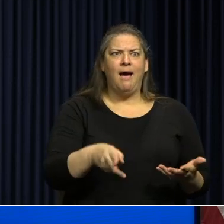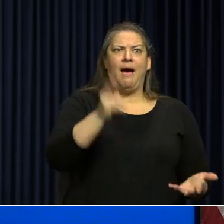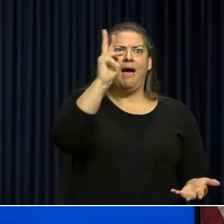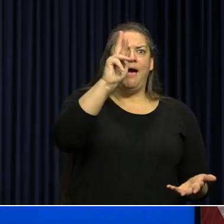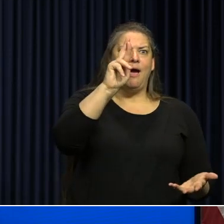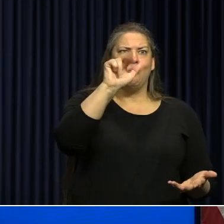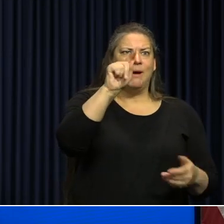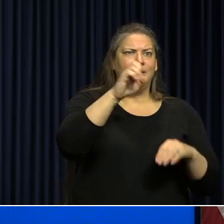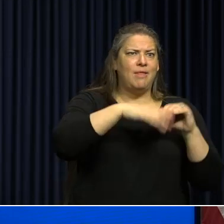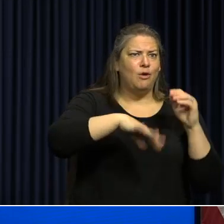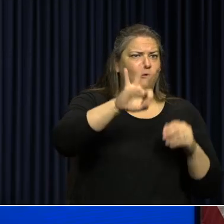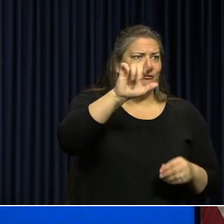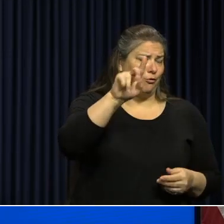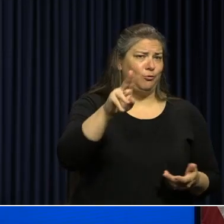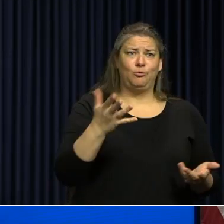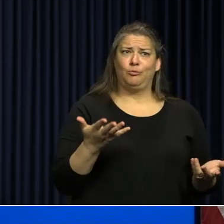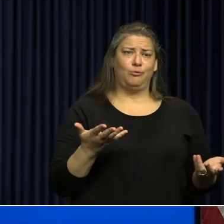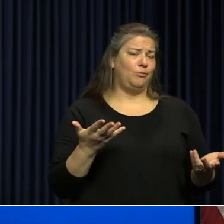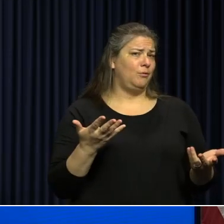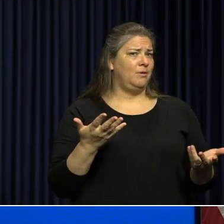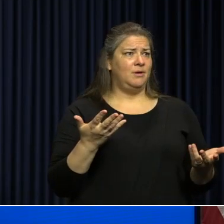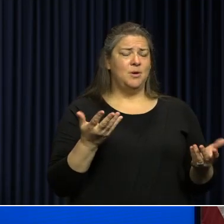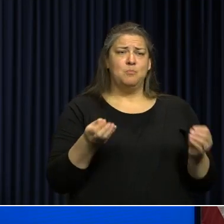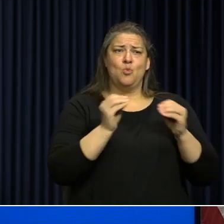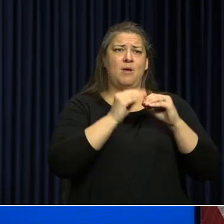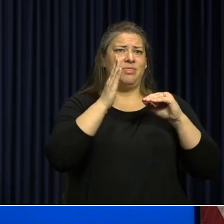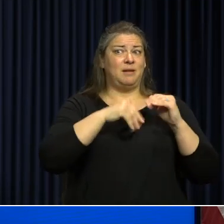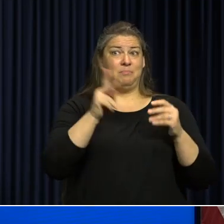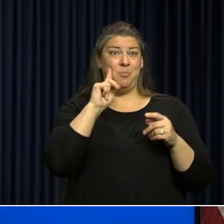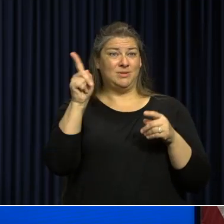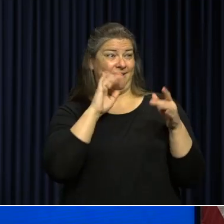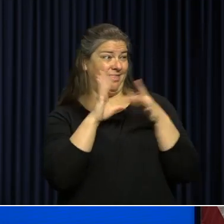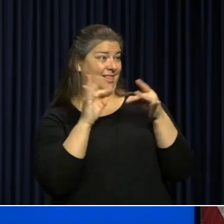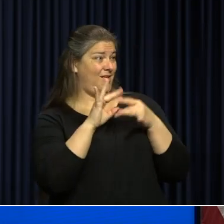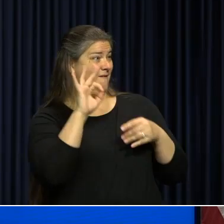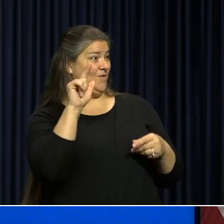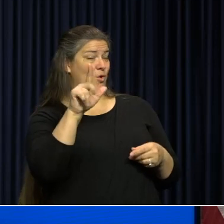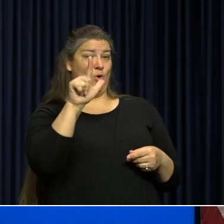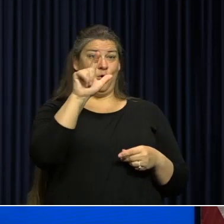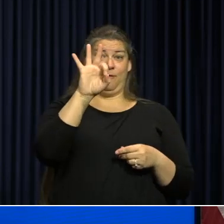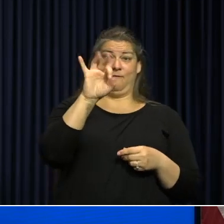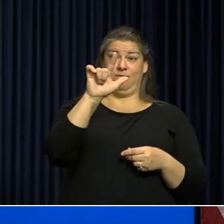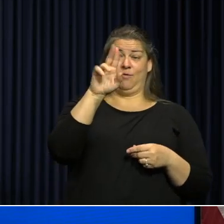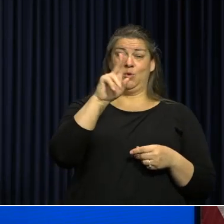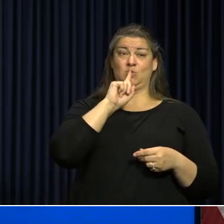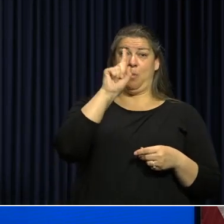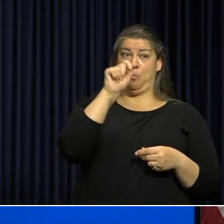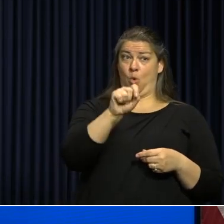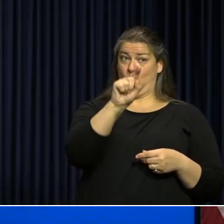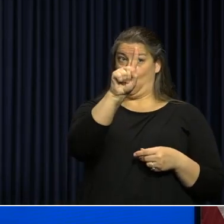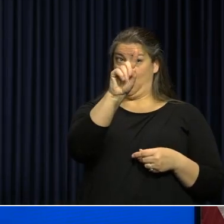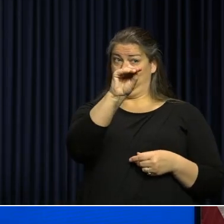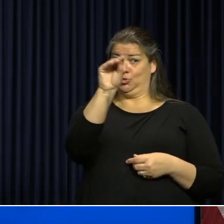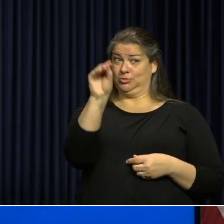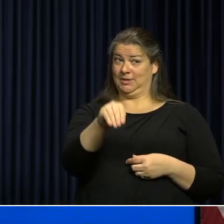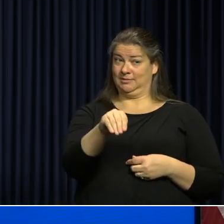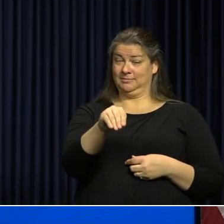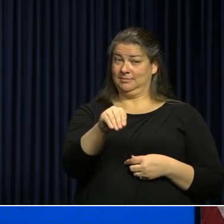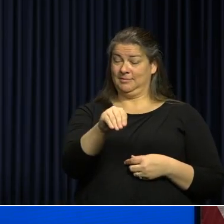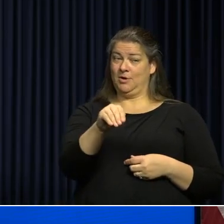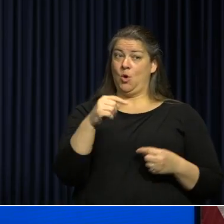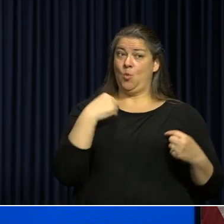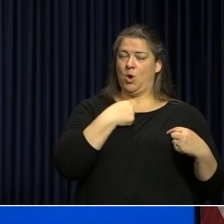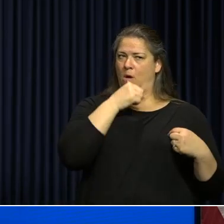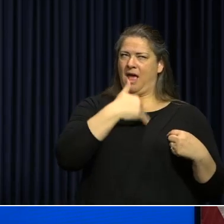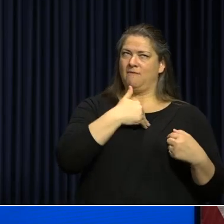than the flu. And for those that out there that have been saying that, the flu is about 0.1%. And while we don't have all the